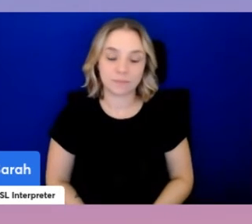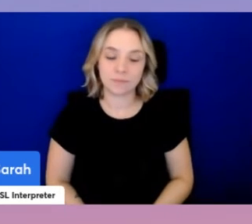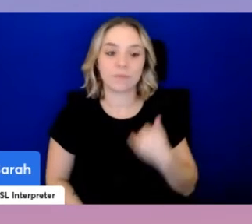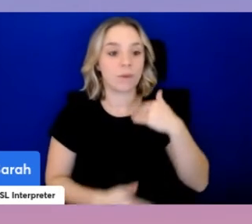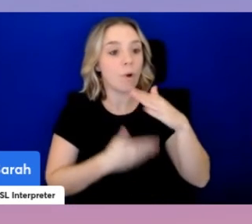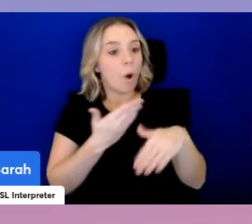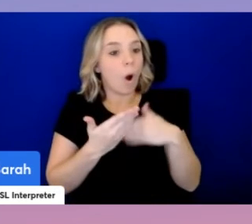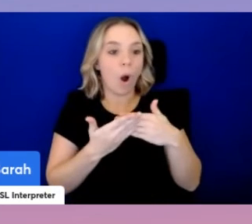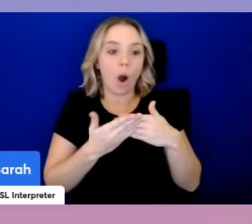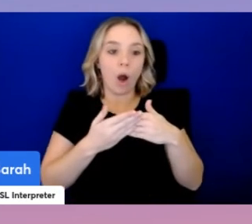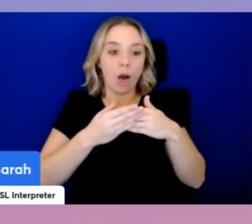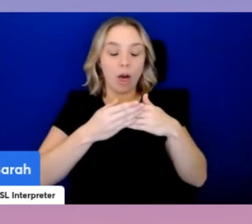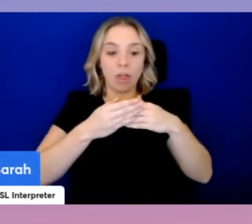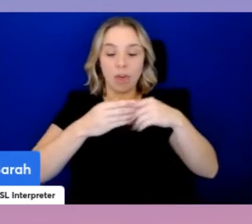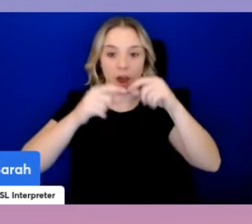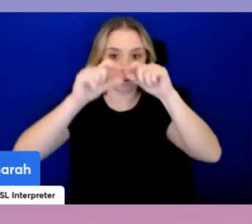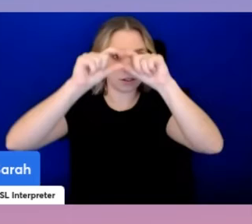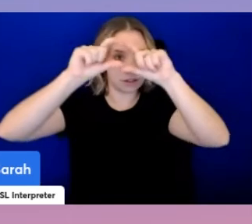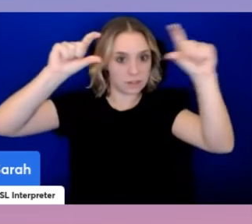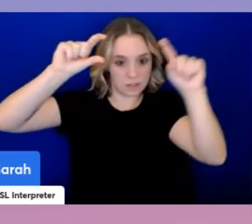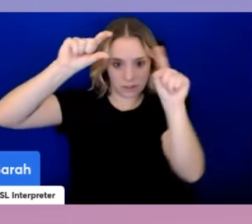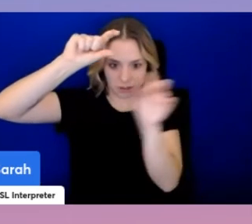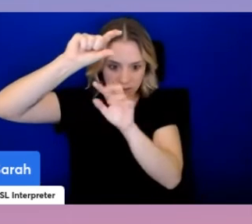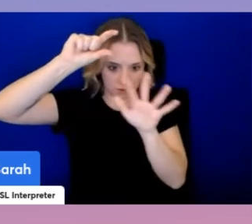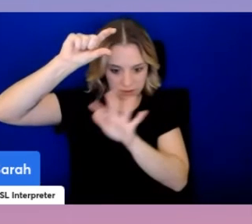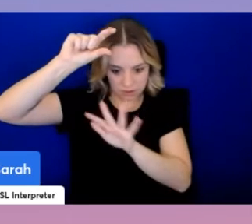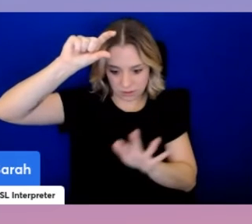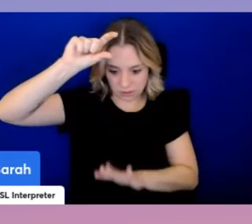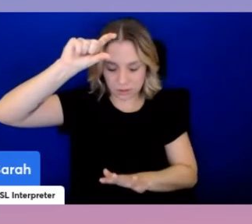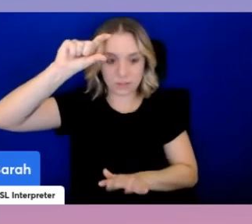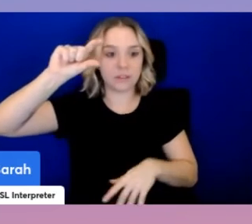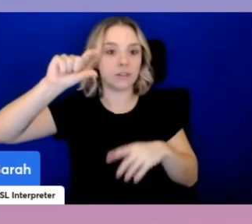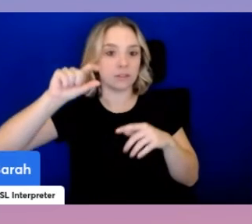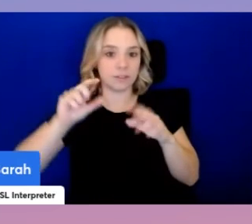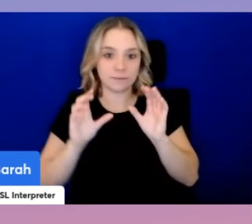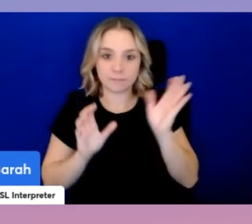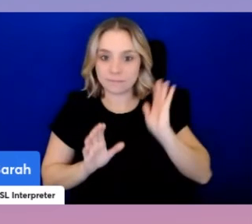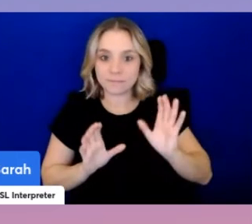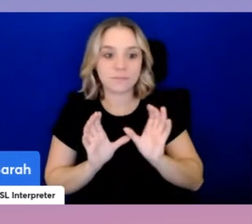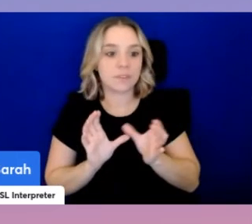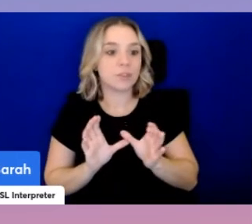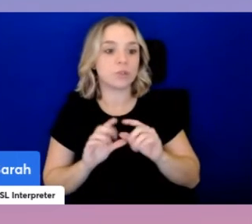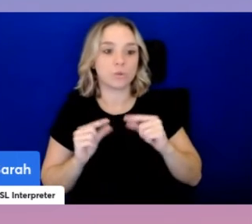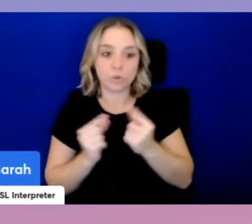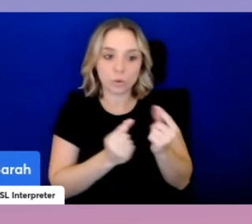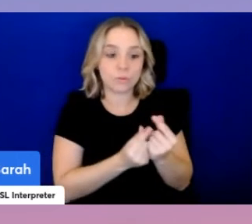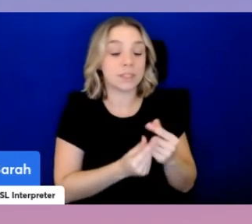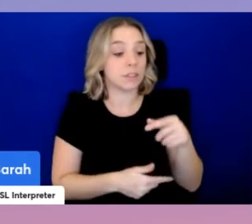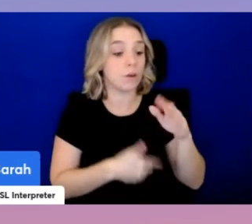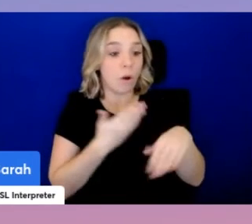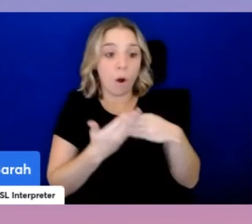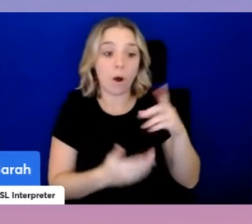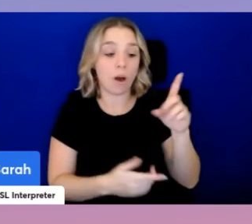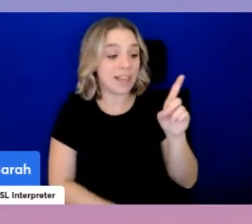underlying infrastructure, all the post-provisioning configuration scripts, all the Databricks